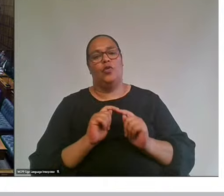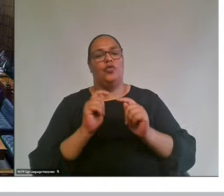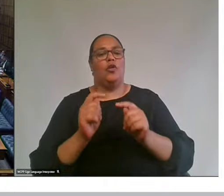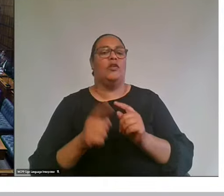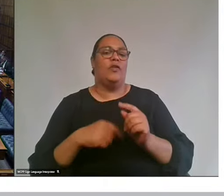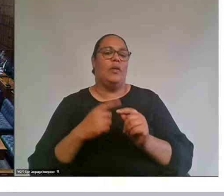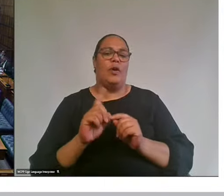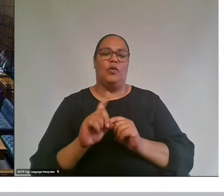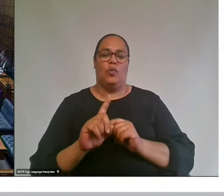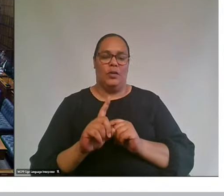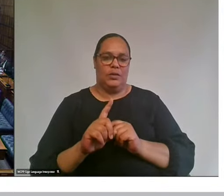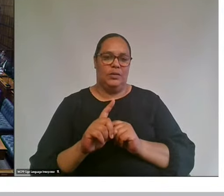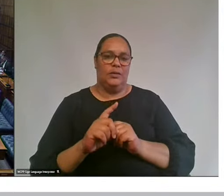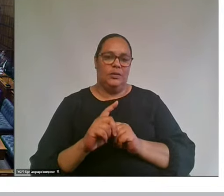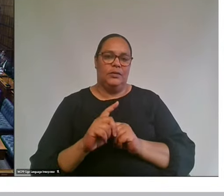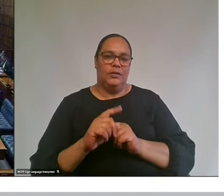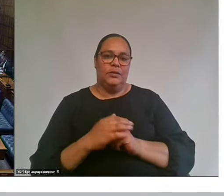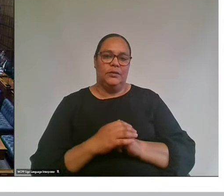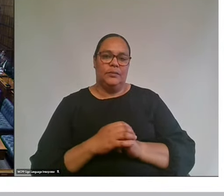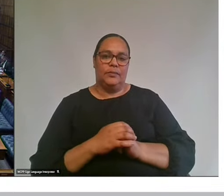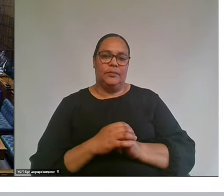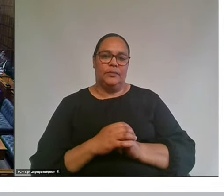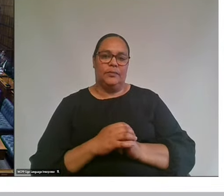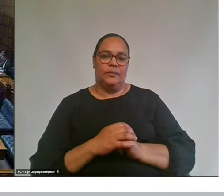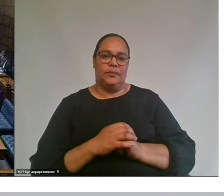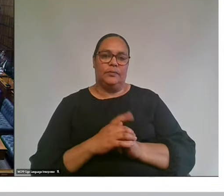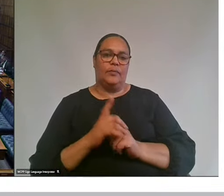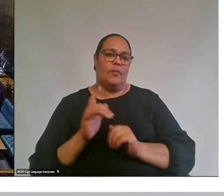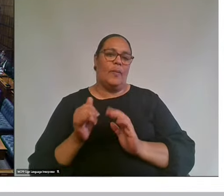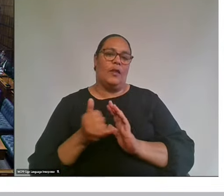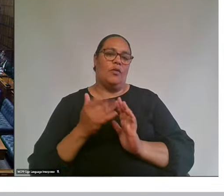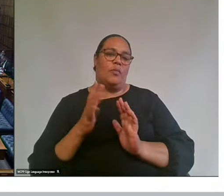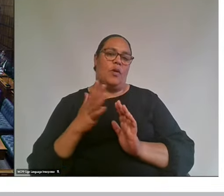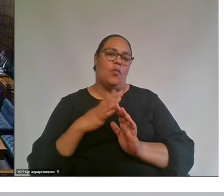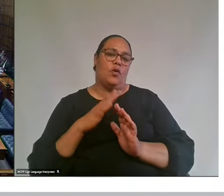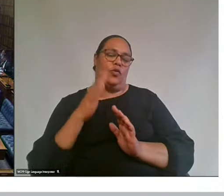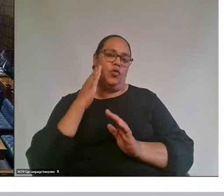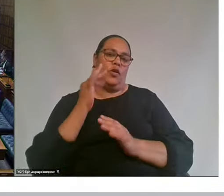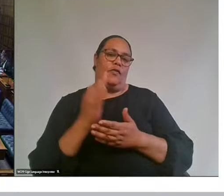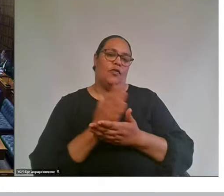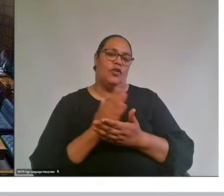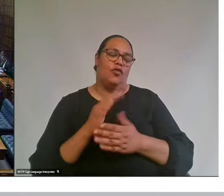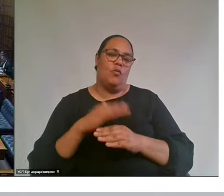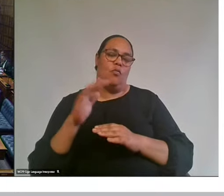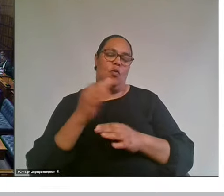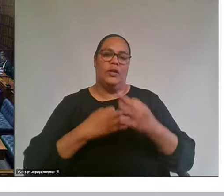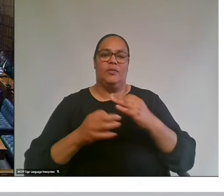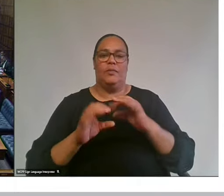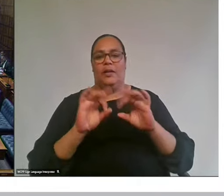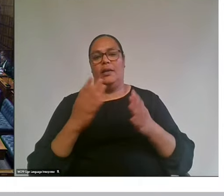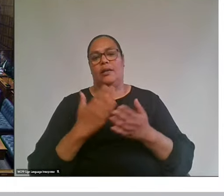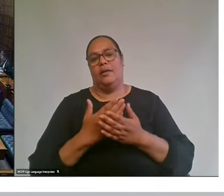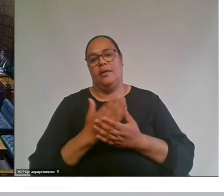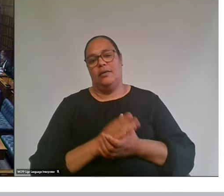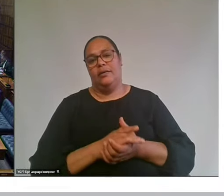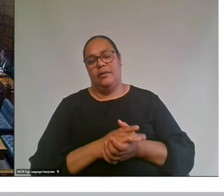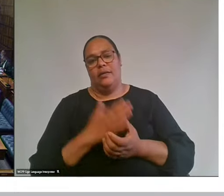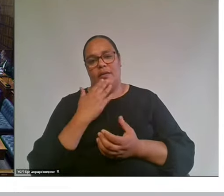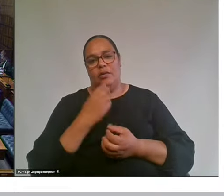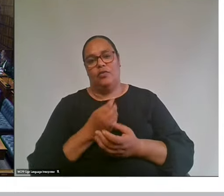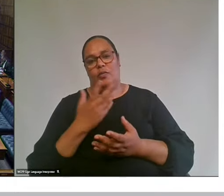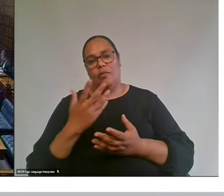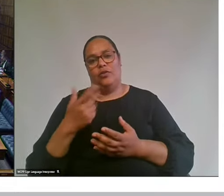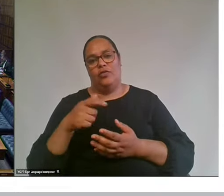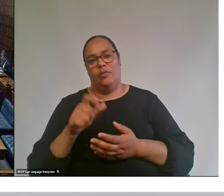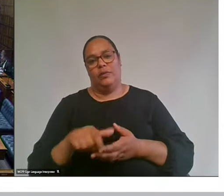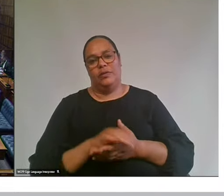about you know just like if you can actually shed more light on that thank you very much